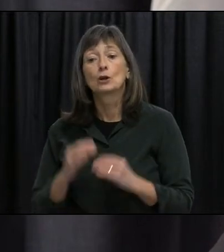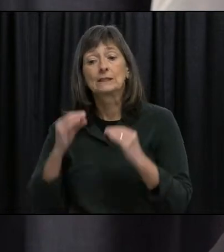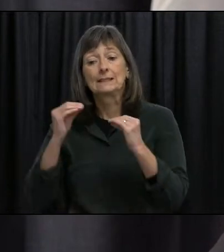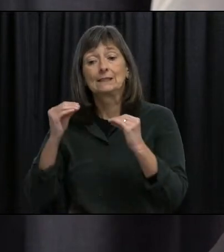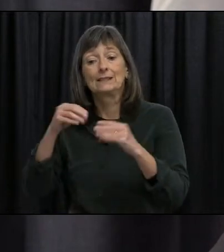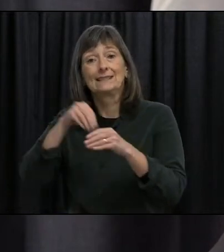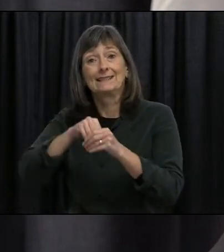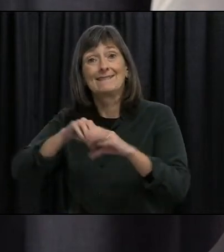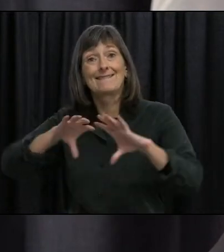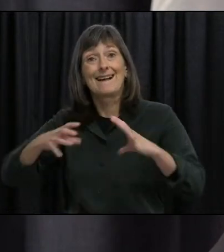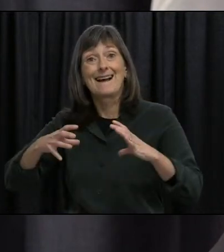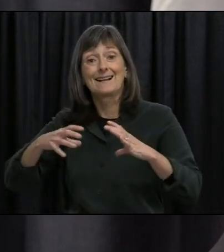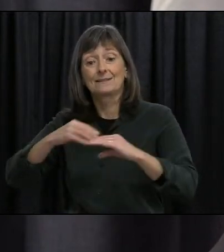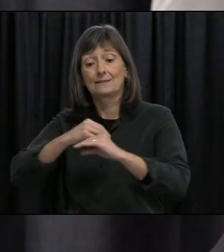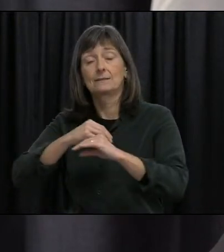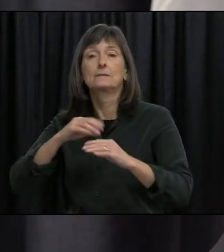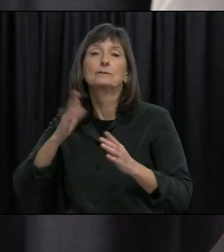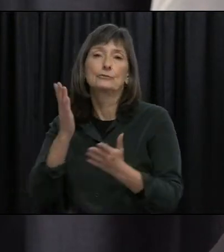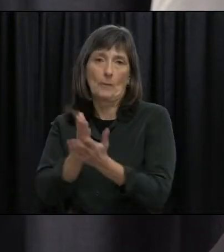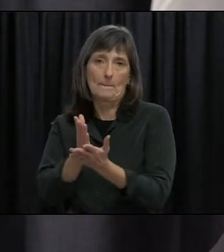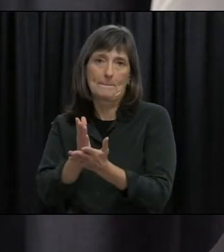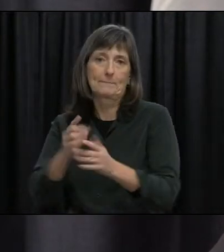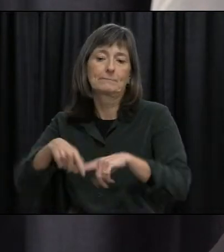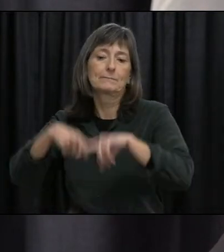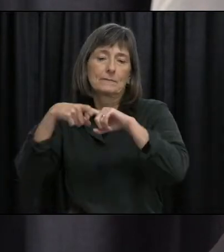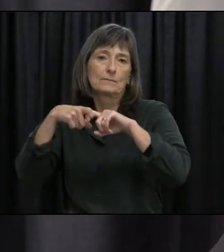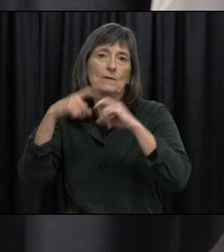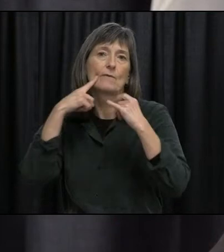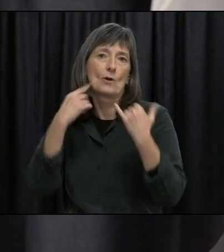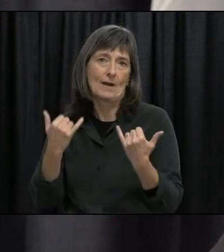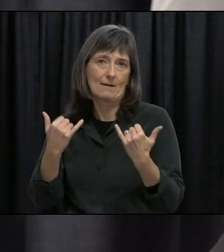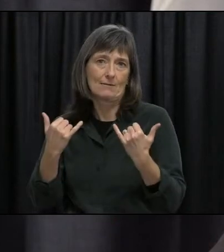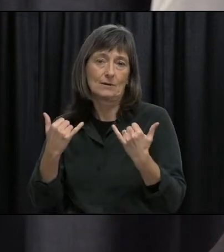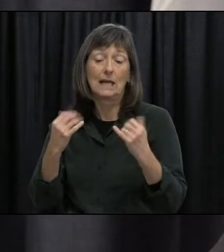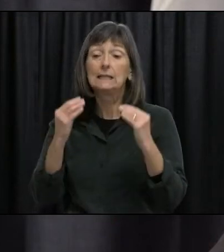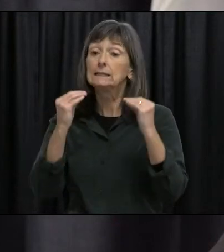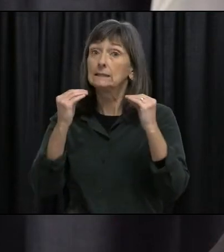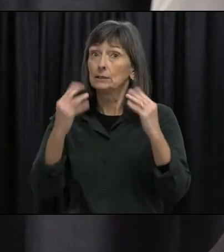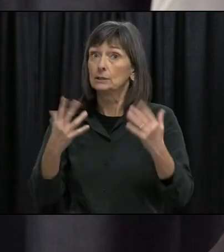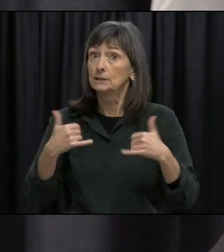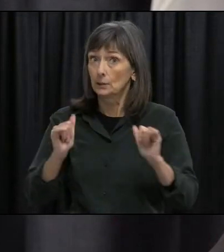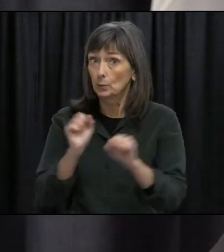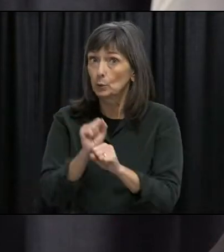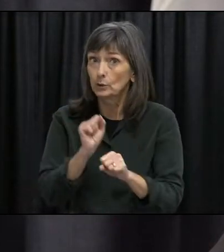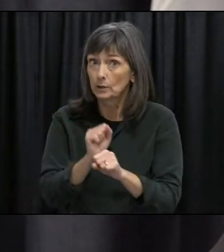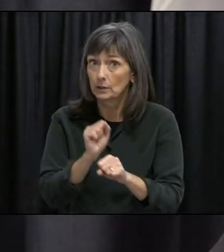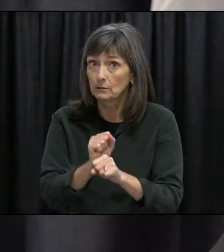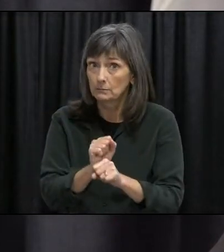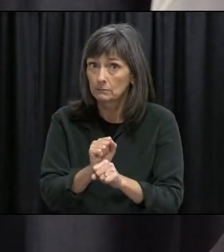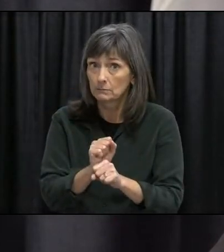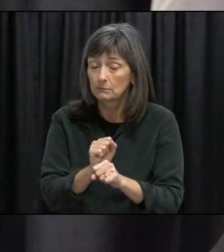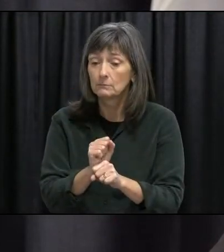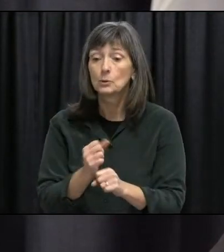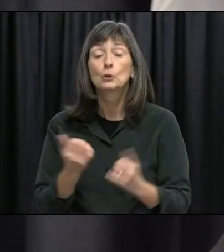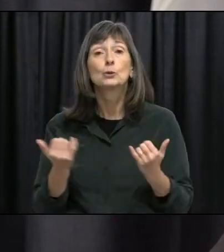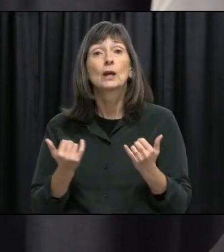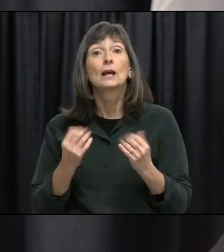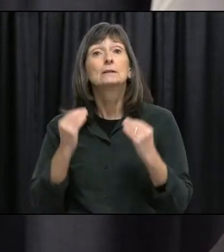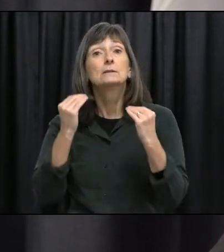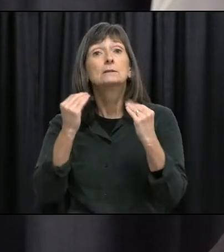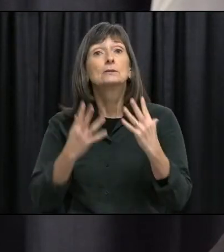instruction. Teachers remain at work. So today they'll be